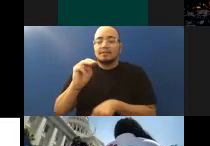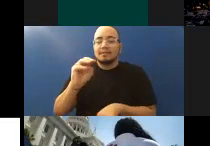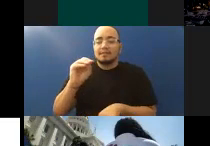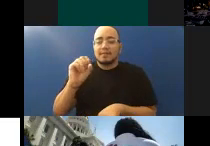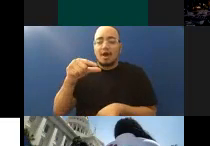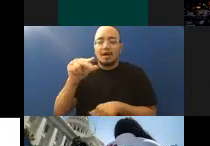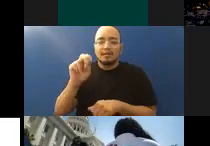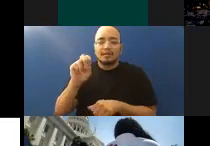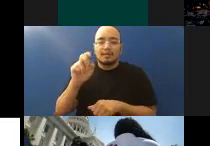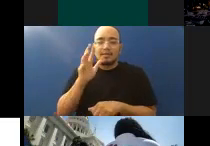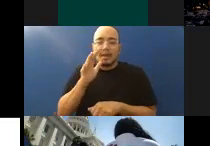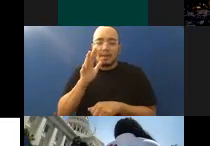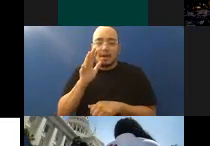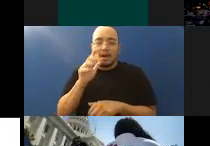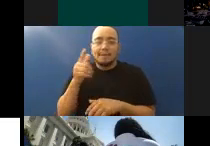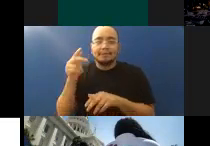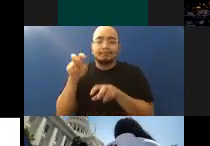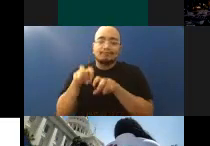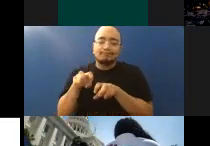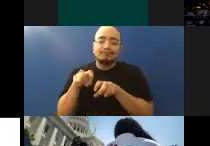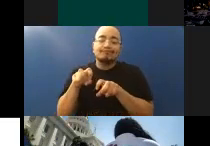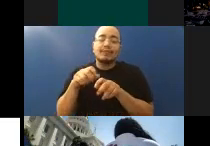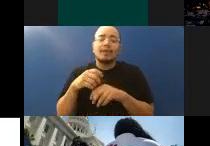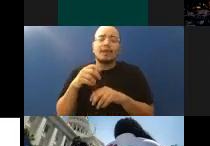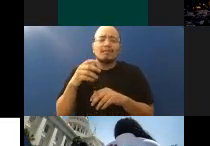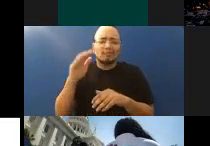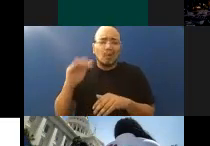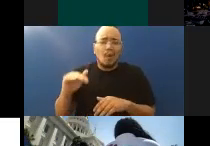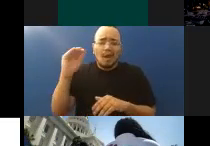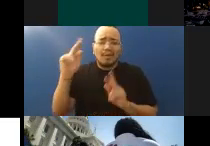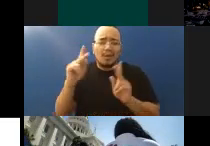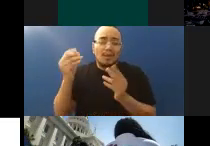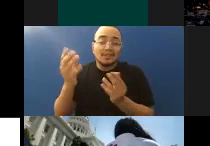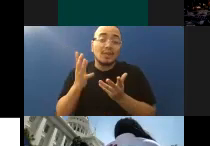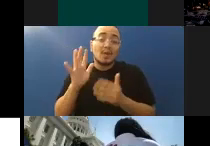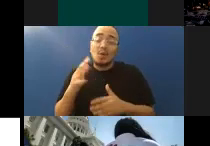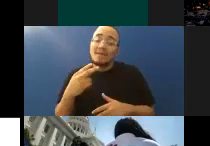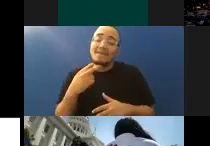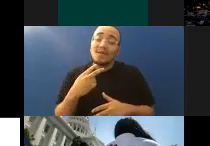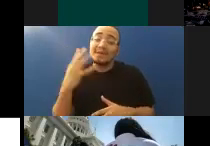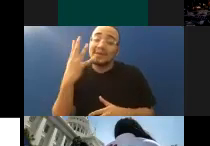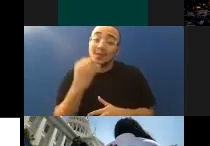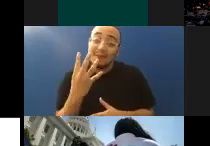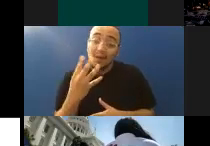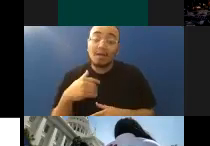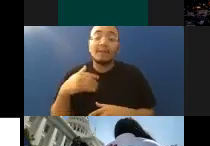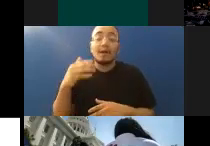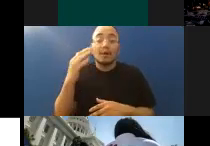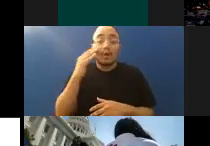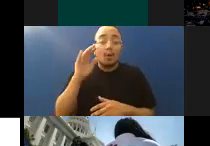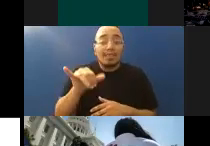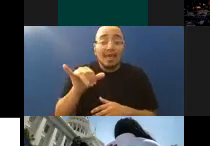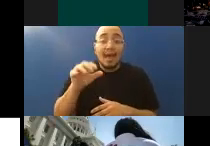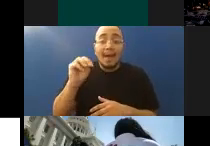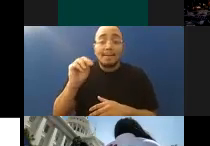told that I had a beautiful voice. And so I was seeing, I don't know if you are aware of this or not, but the men in Muslim traditions, the men